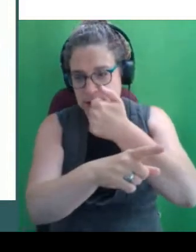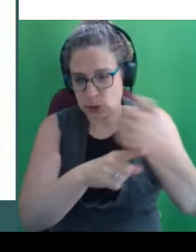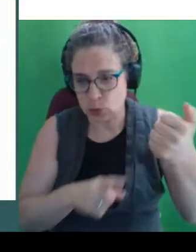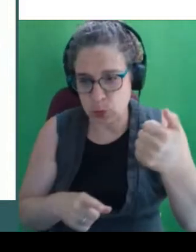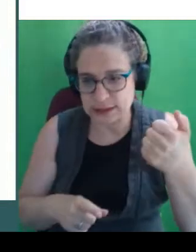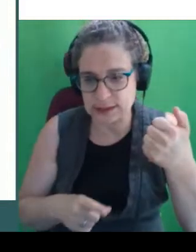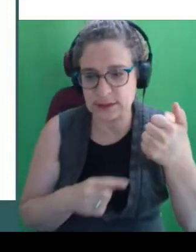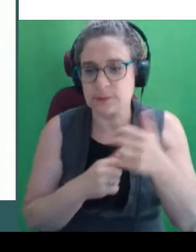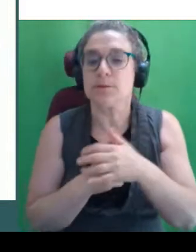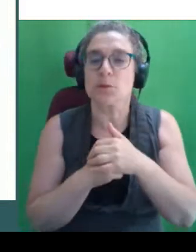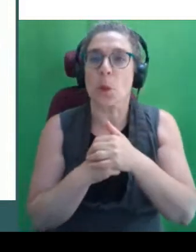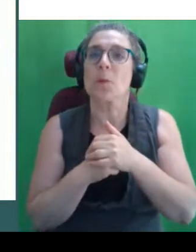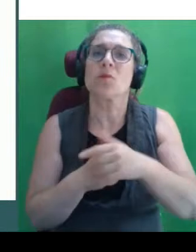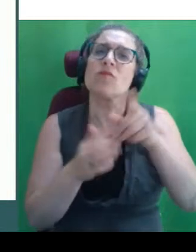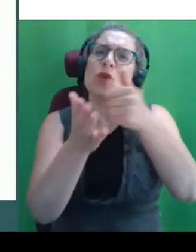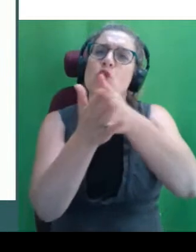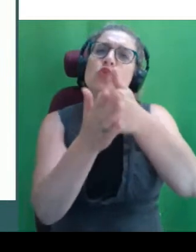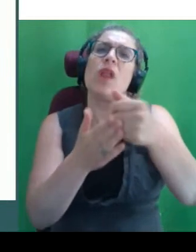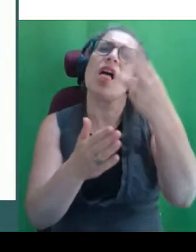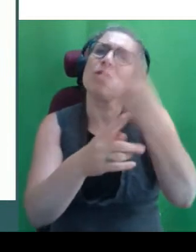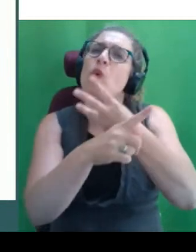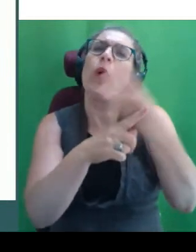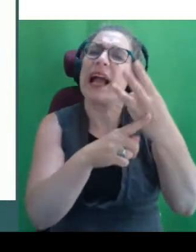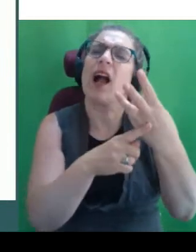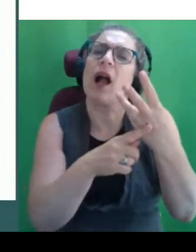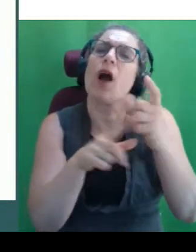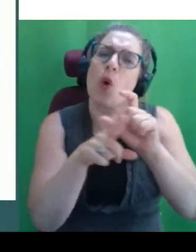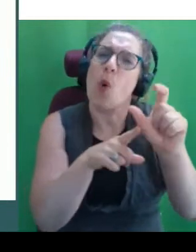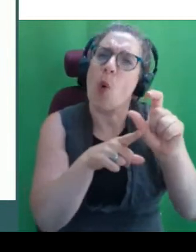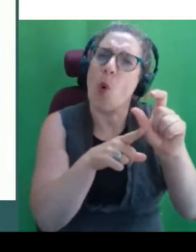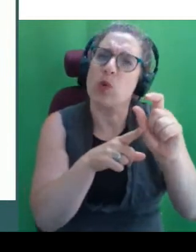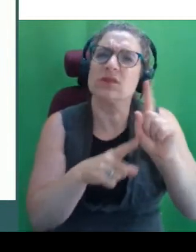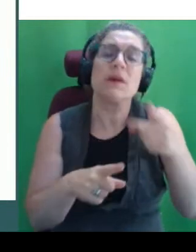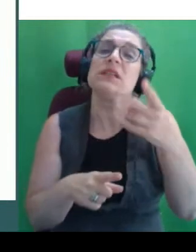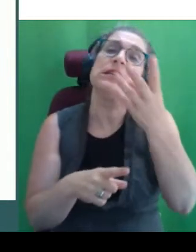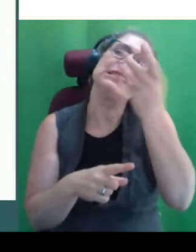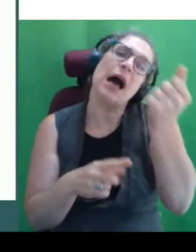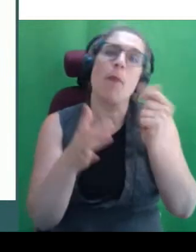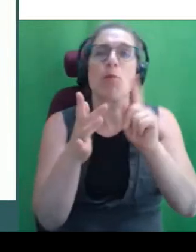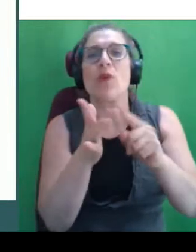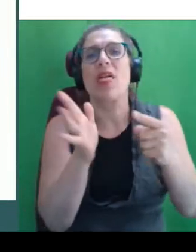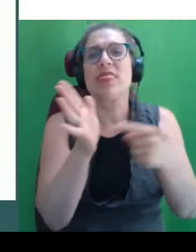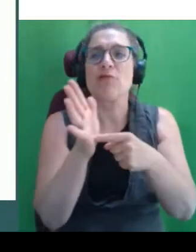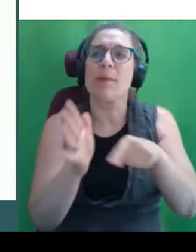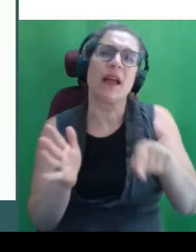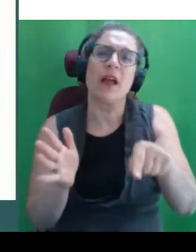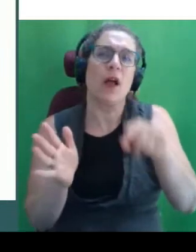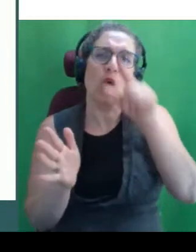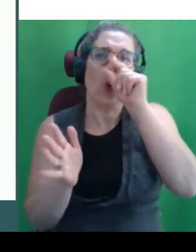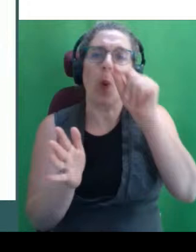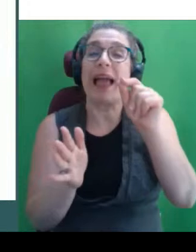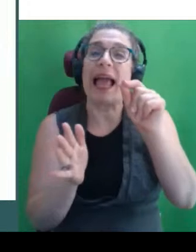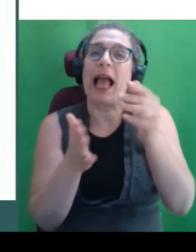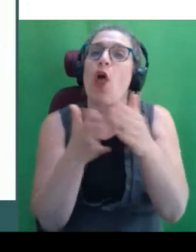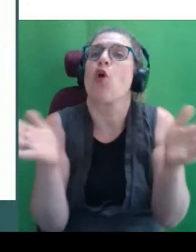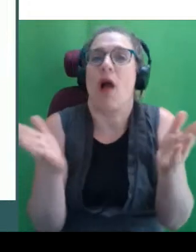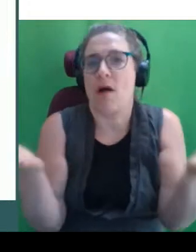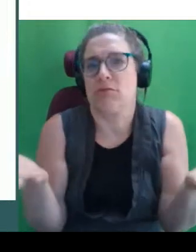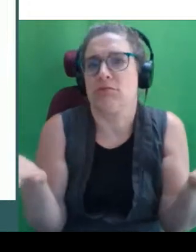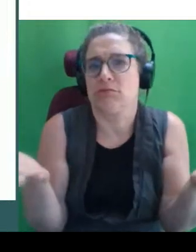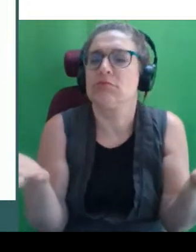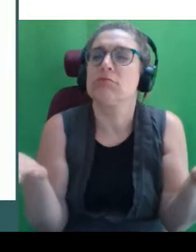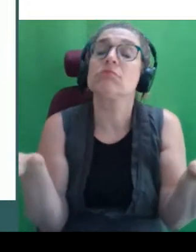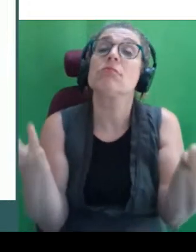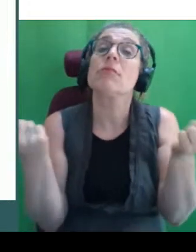3-year course, but some immunotherapies can be used and given a bit longer. And the